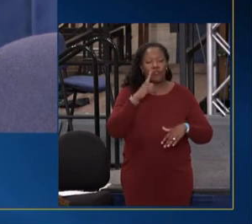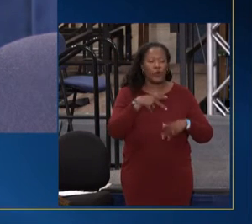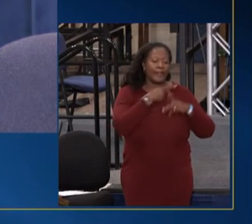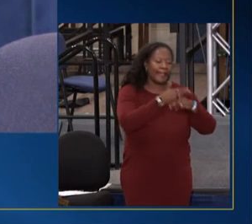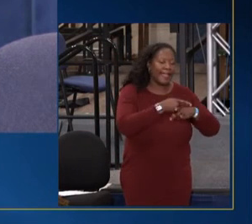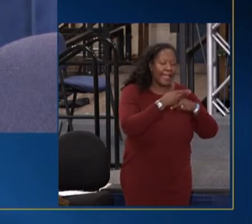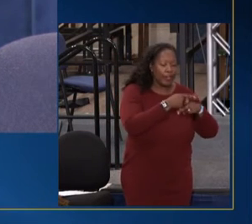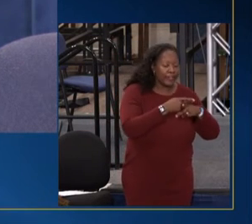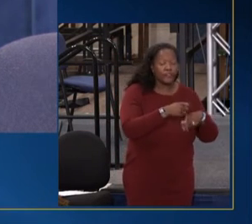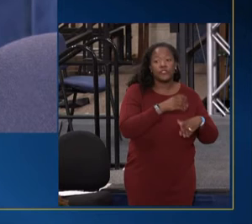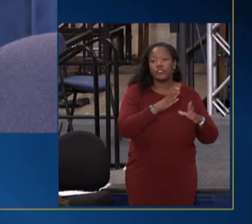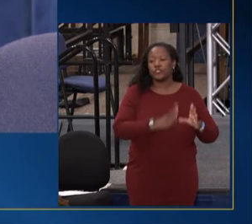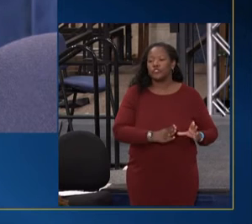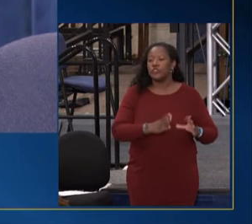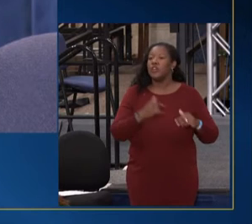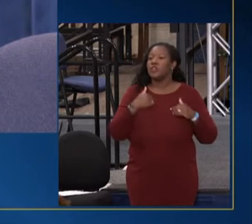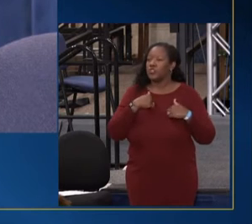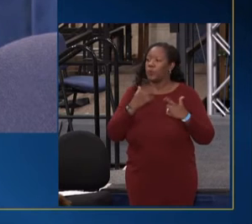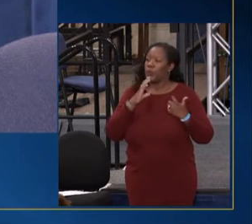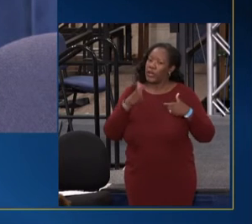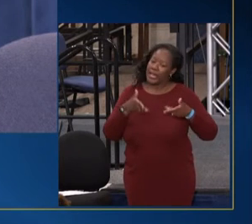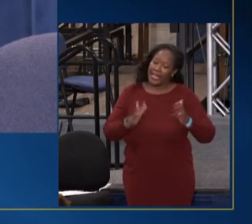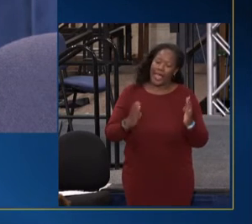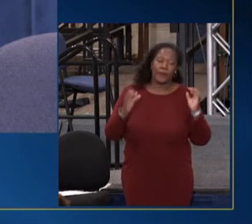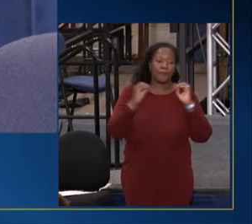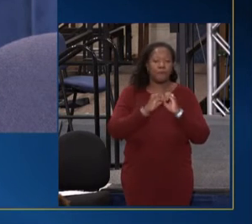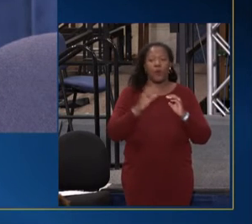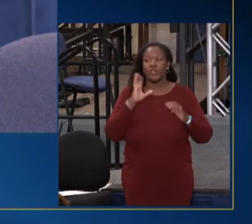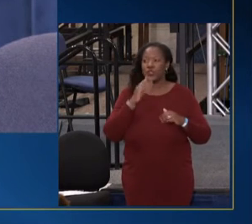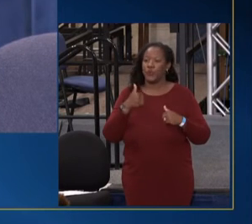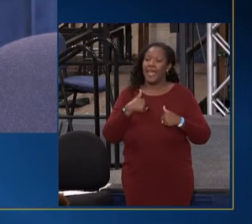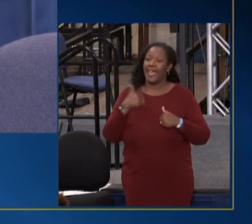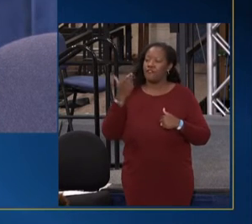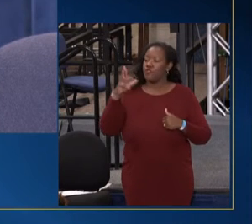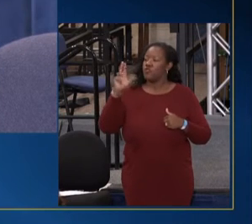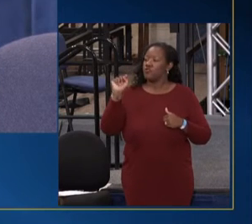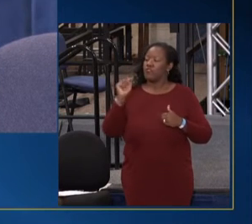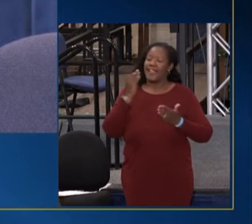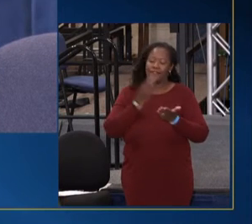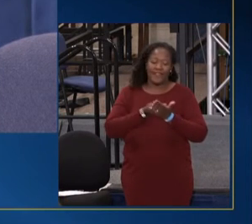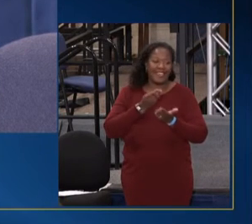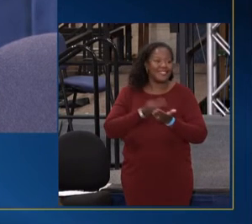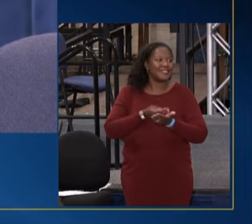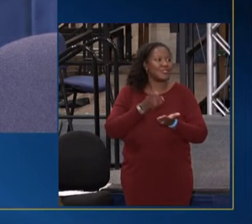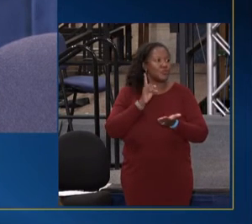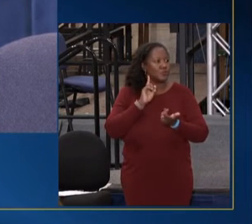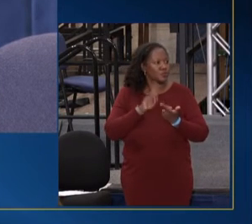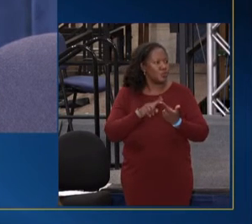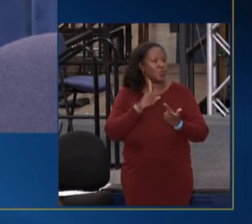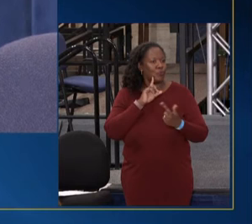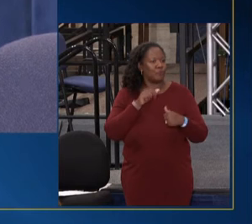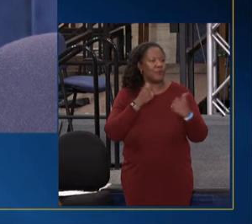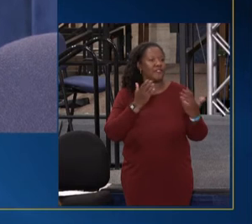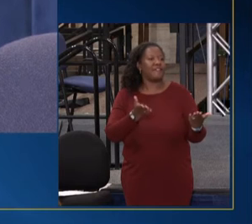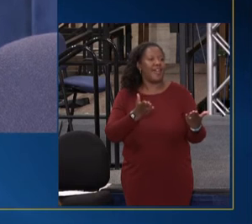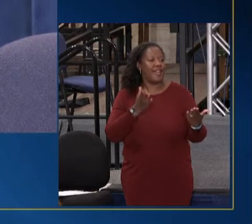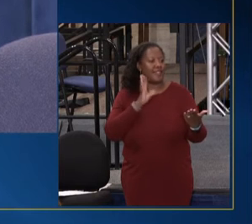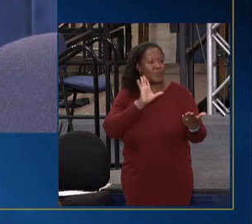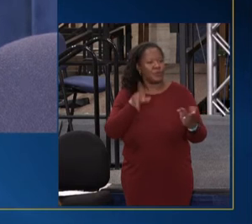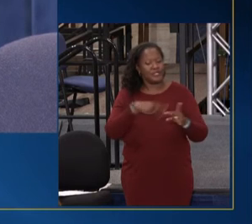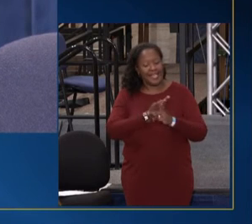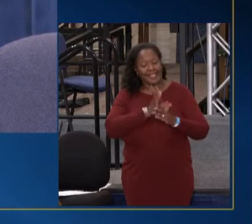program will allow more entities to be able to have SAMHSA grant funds to undertake those types of interventions